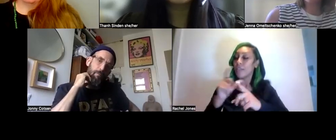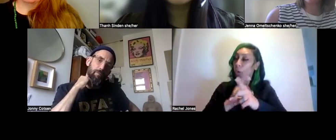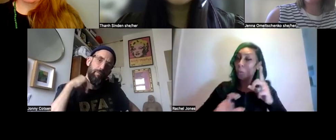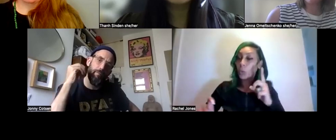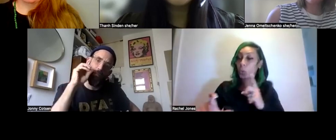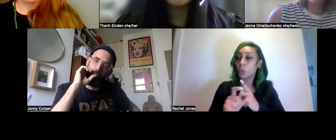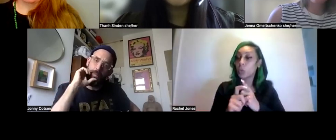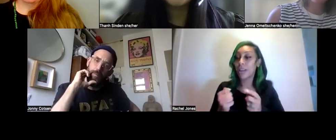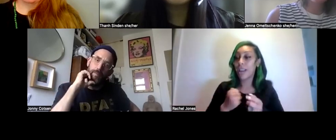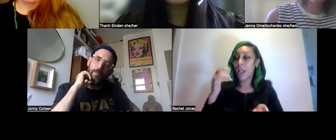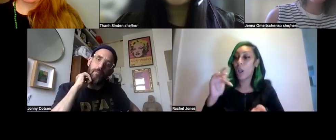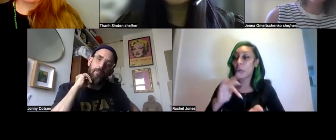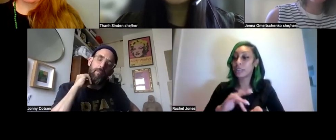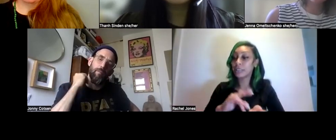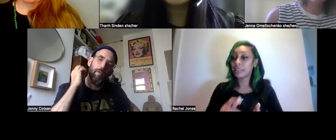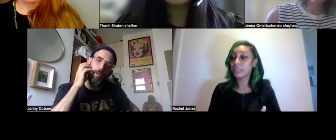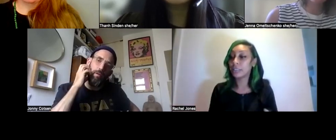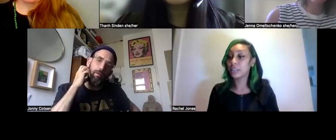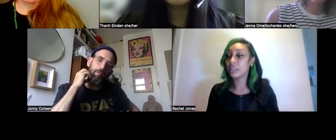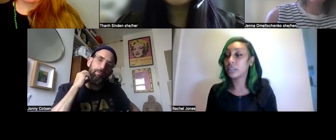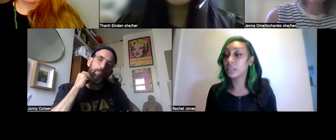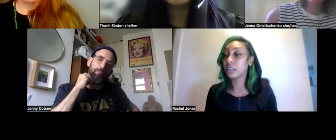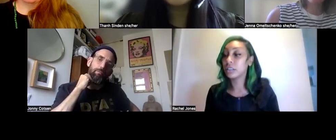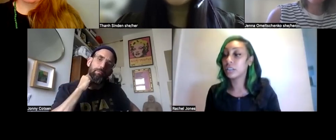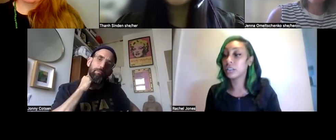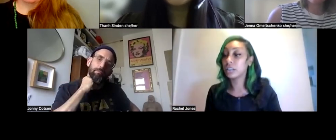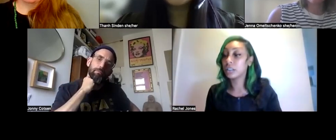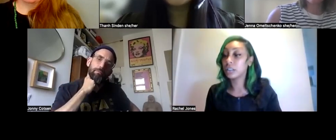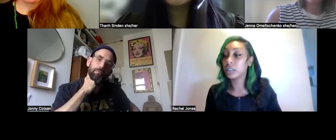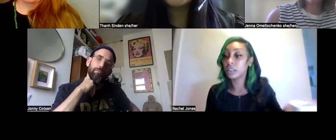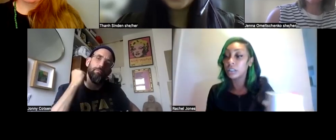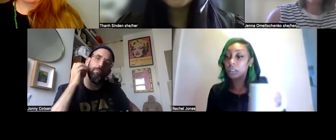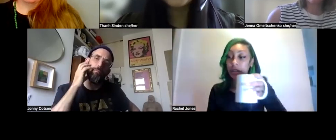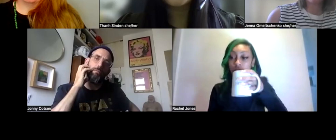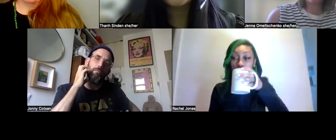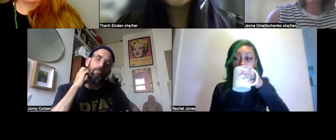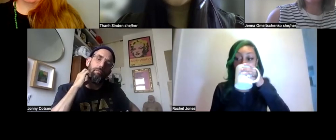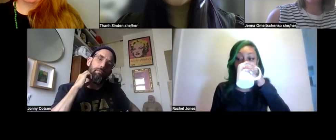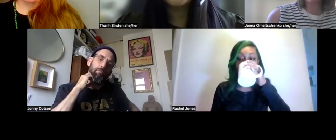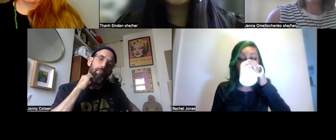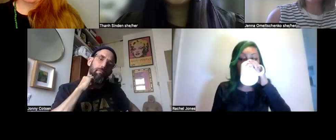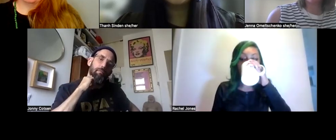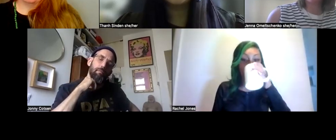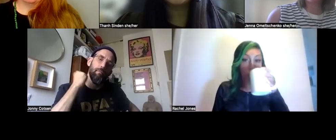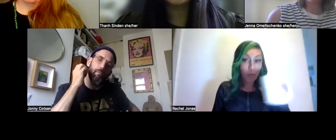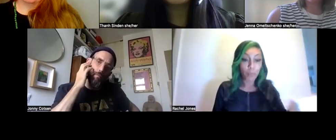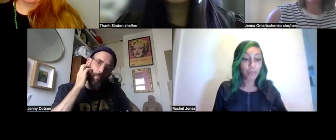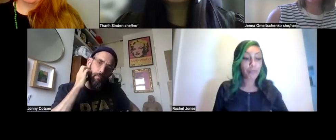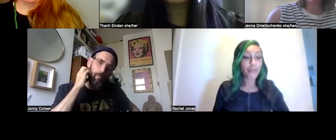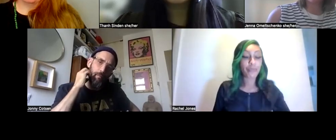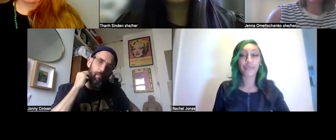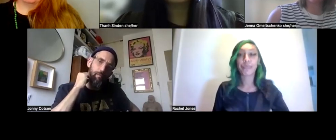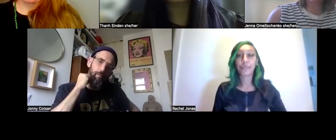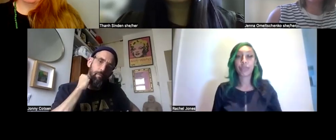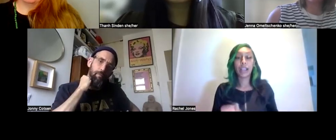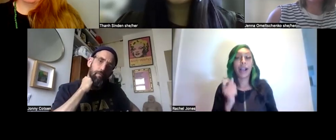in our cities. And we want better representation and inclusion and understanding of the